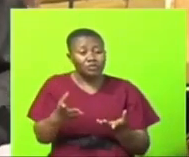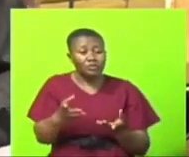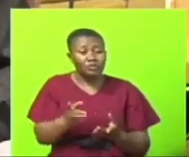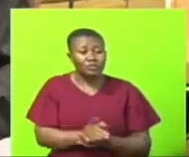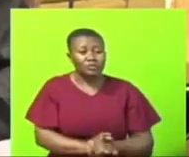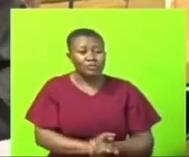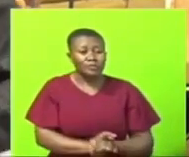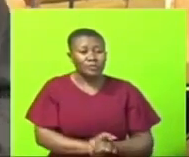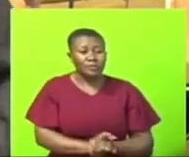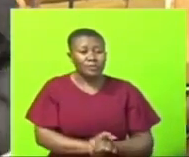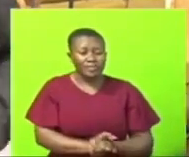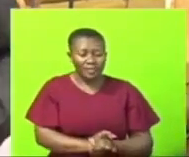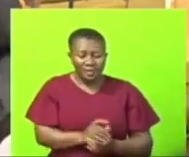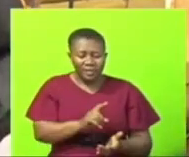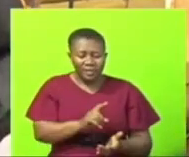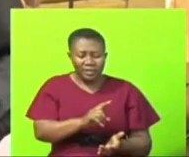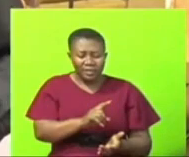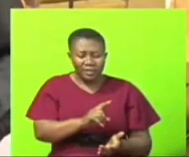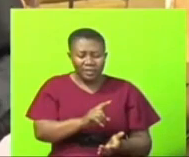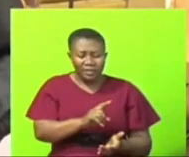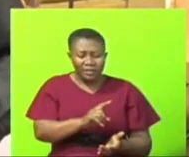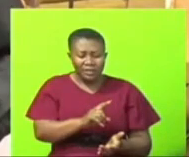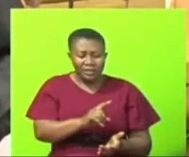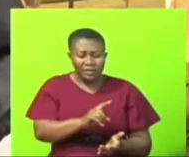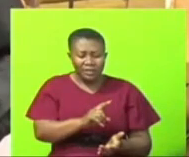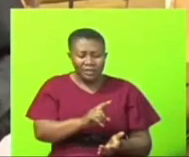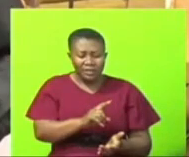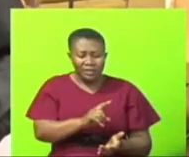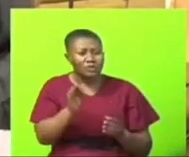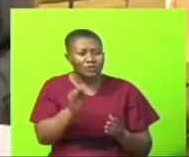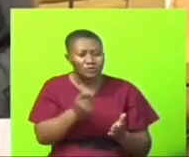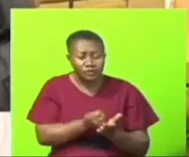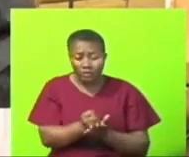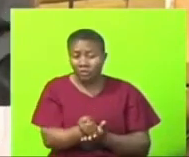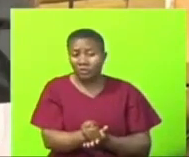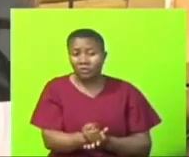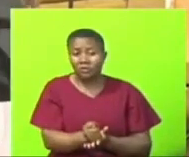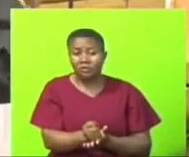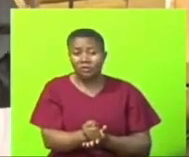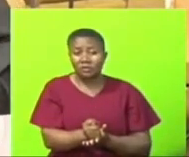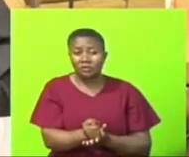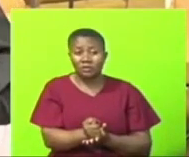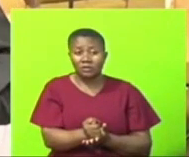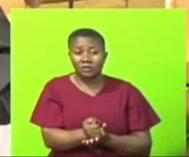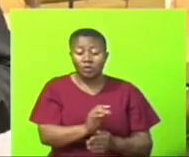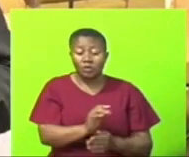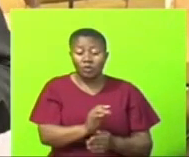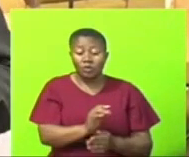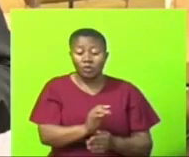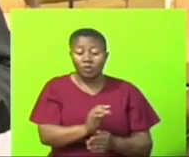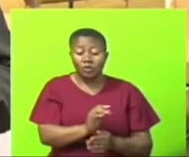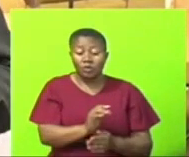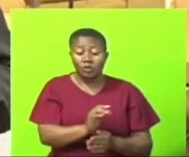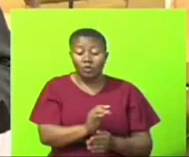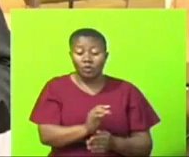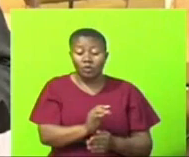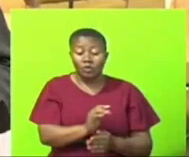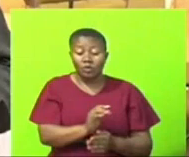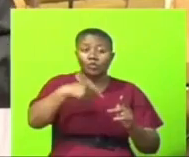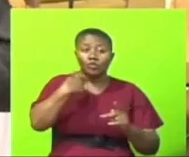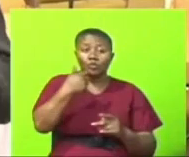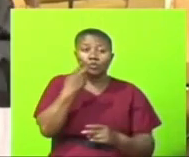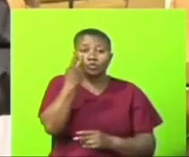This is also a matter of fact. Mr. Speaker, all those who have spoken so far have